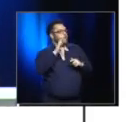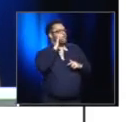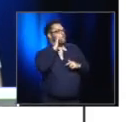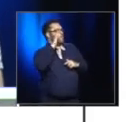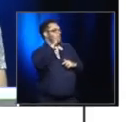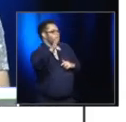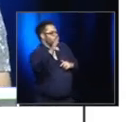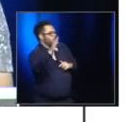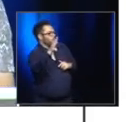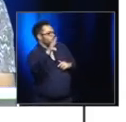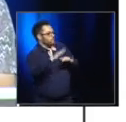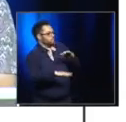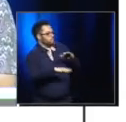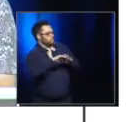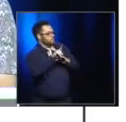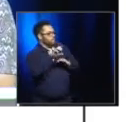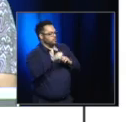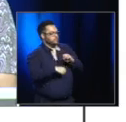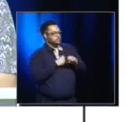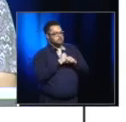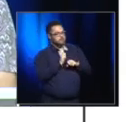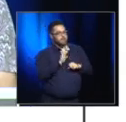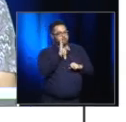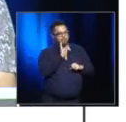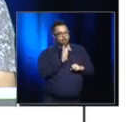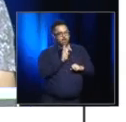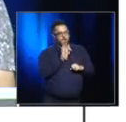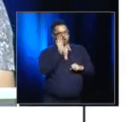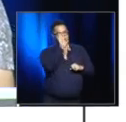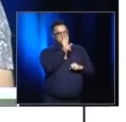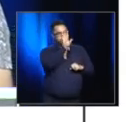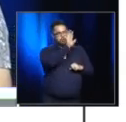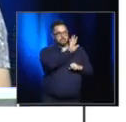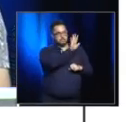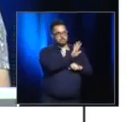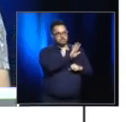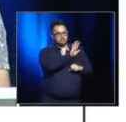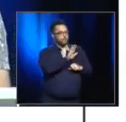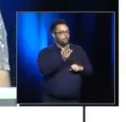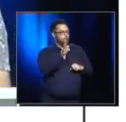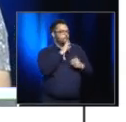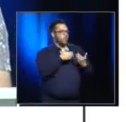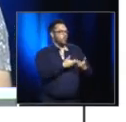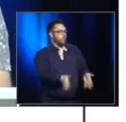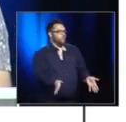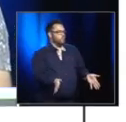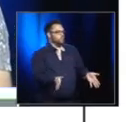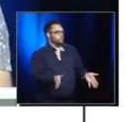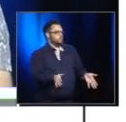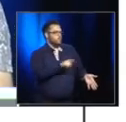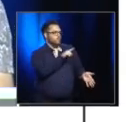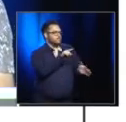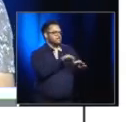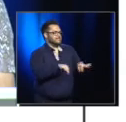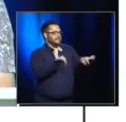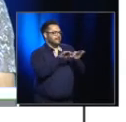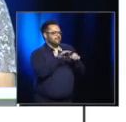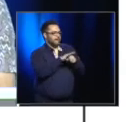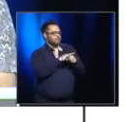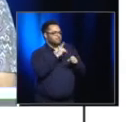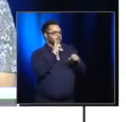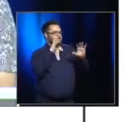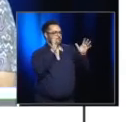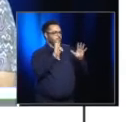ecological significance. And the brown areas are areas where we're going to lose areas of ecological significance with climate